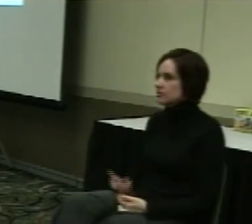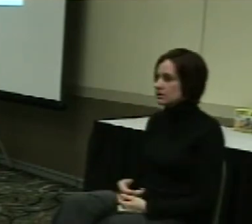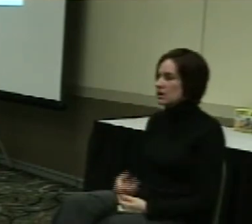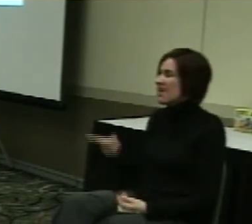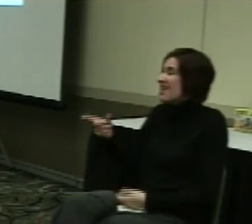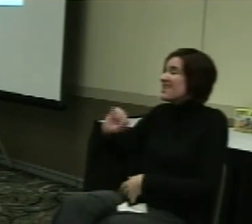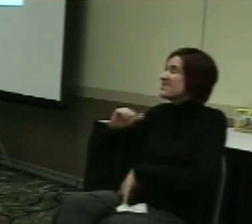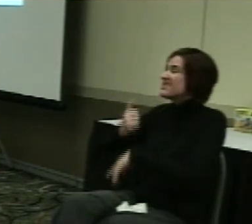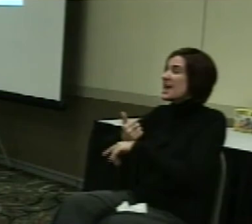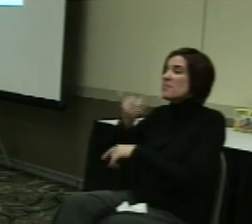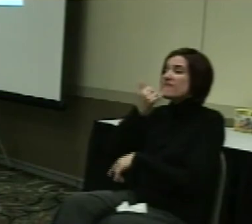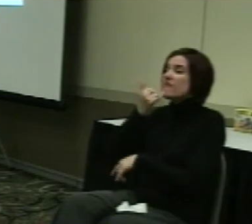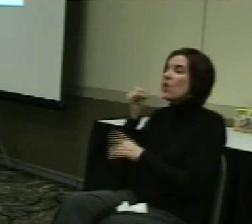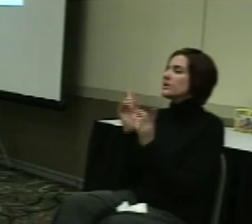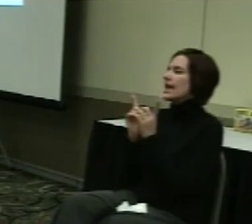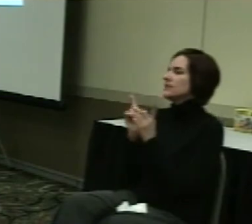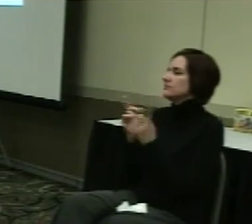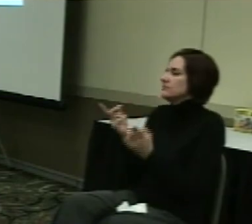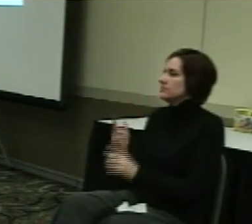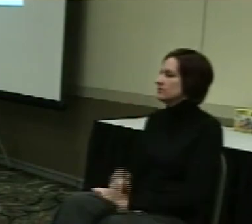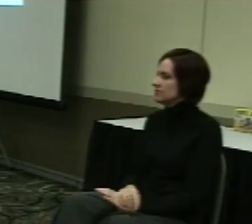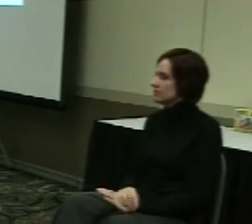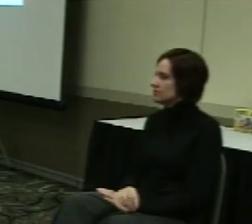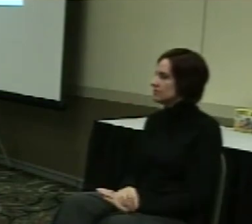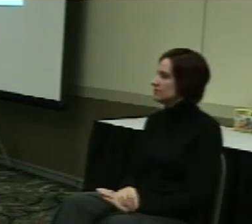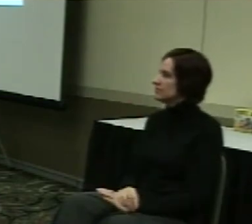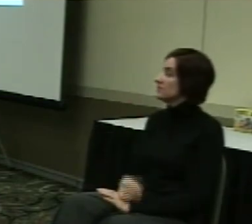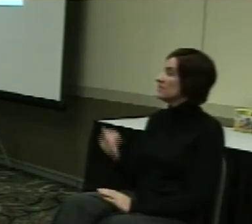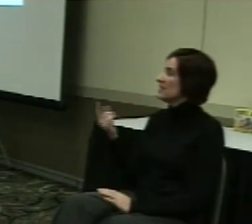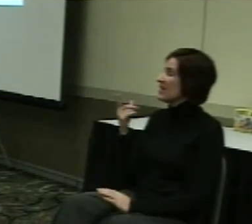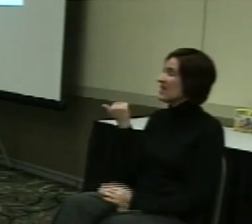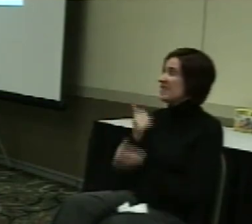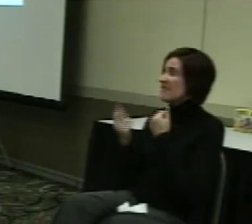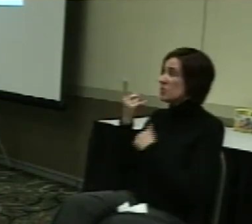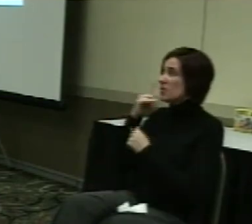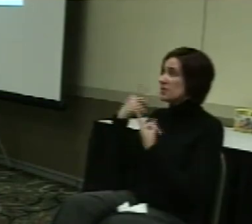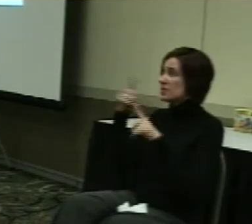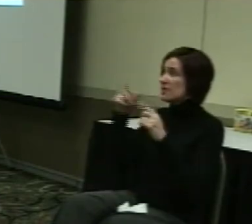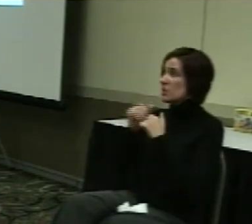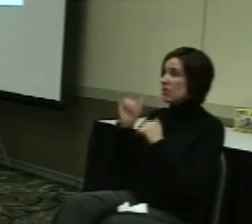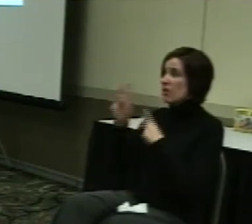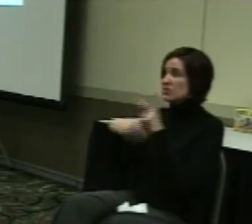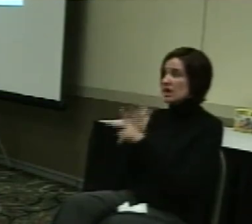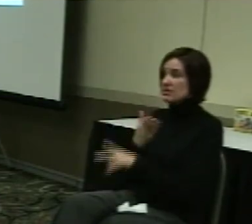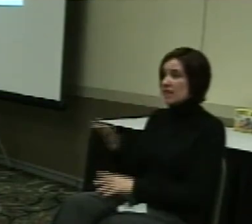date. That's a possibility, isn't it? Has anybody been successful with those kinds of issues?